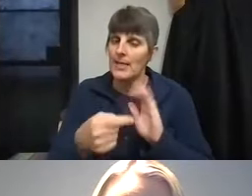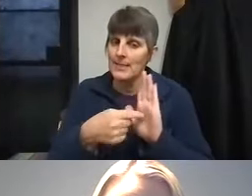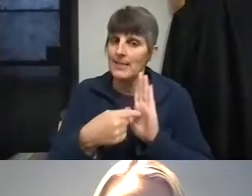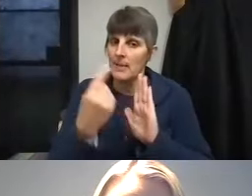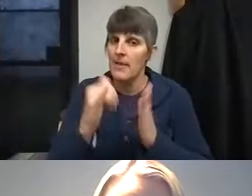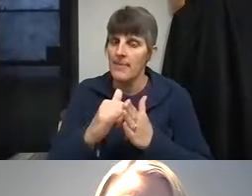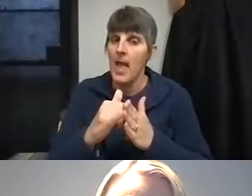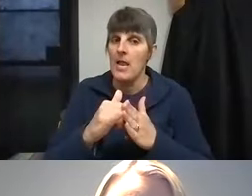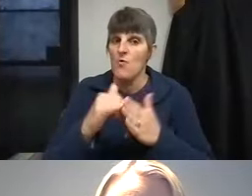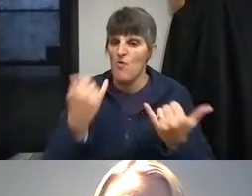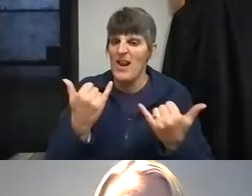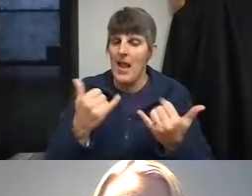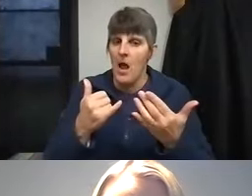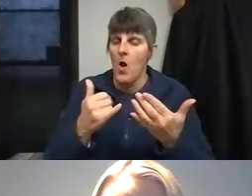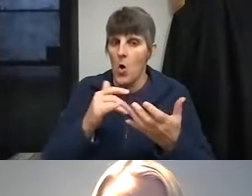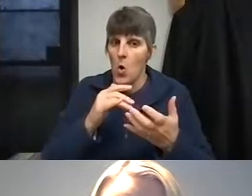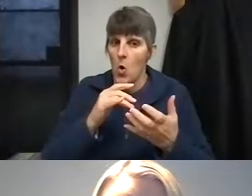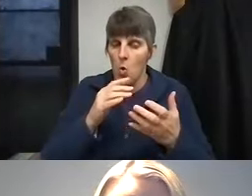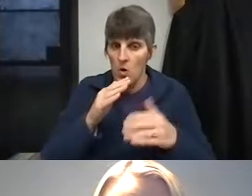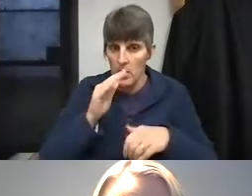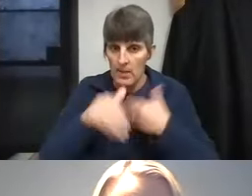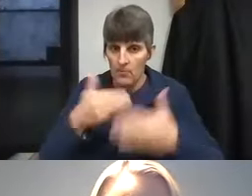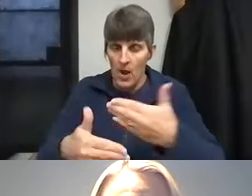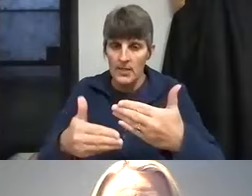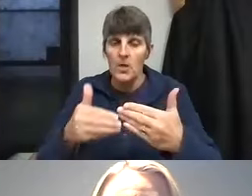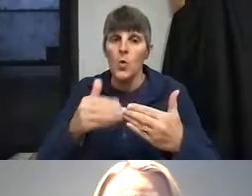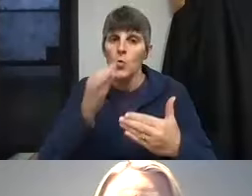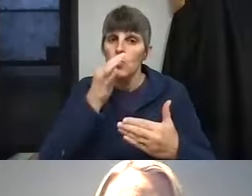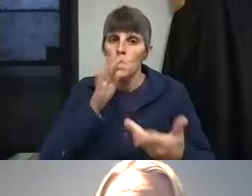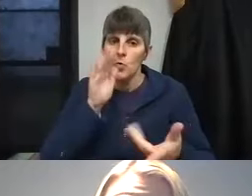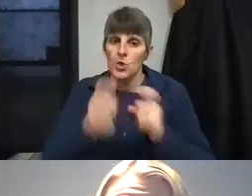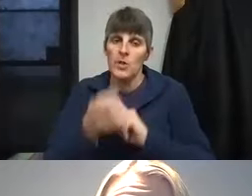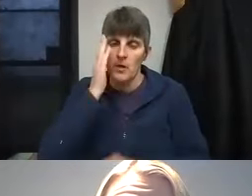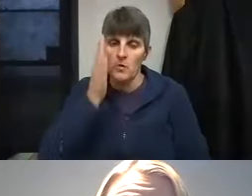is actively being worked on right now and is going to change soon.